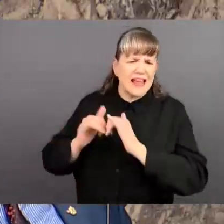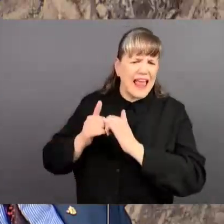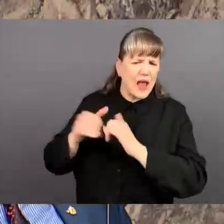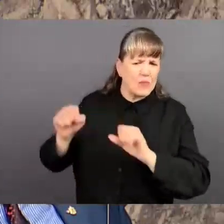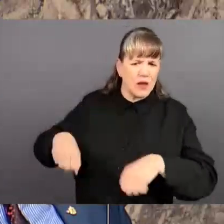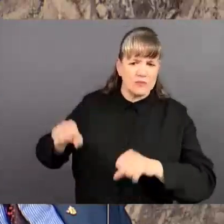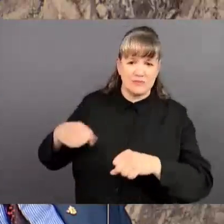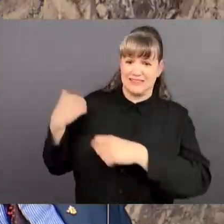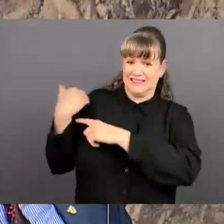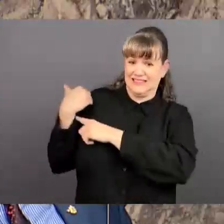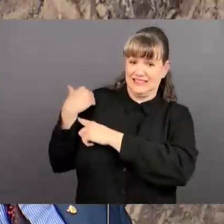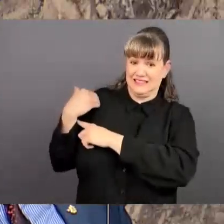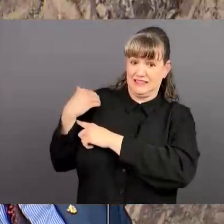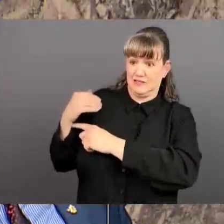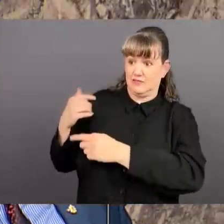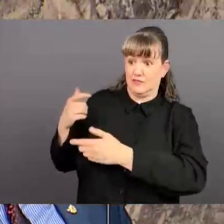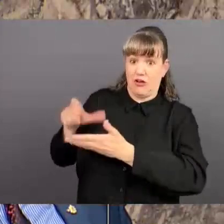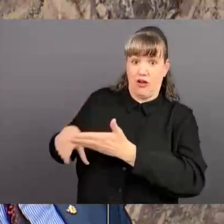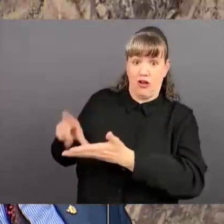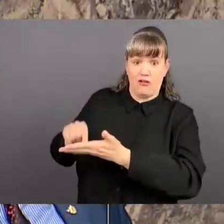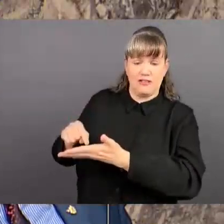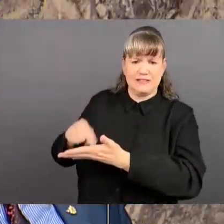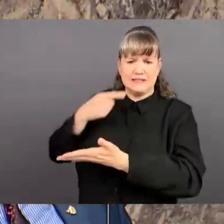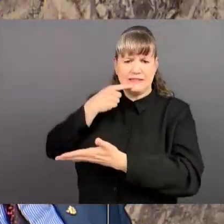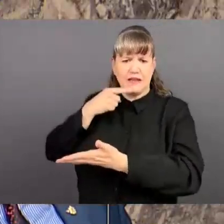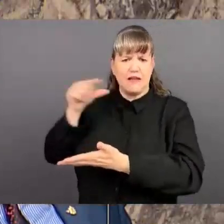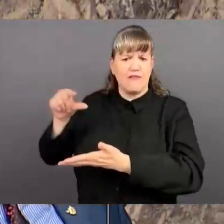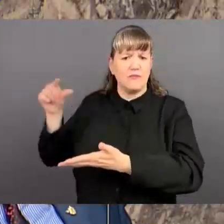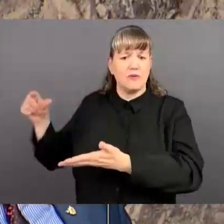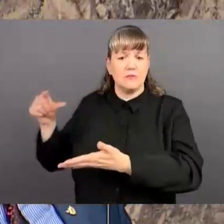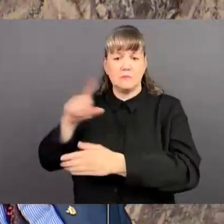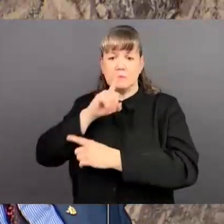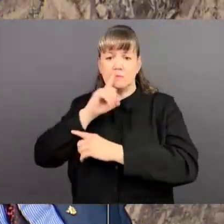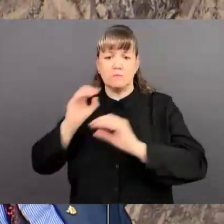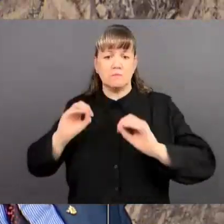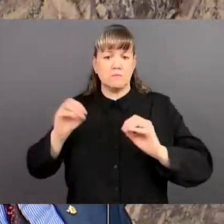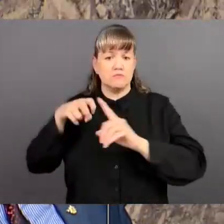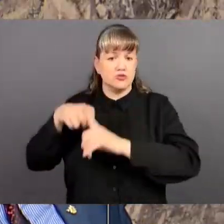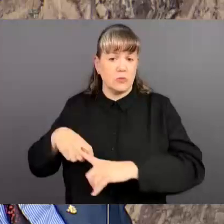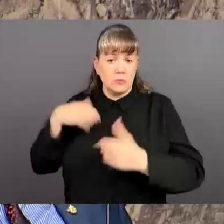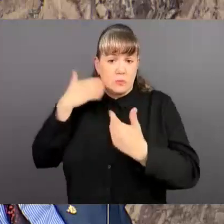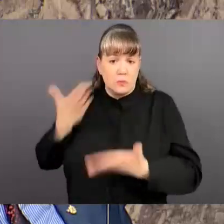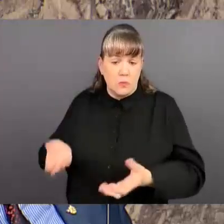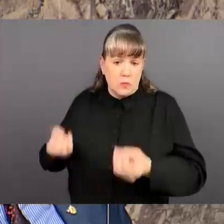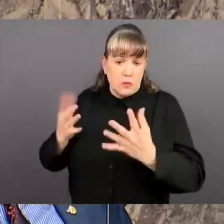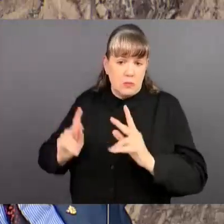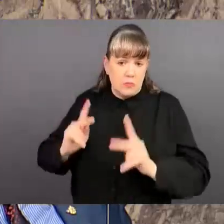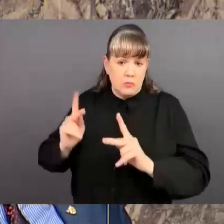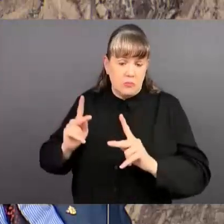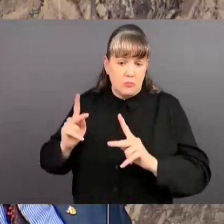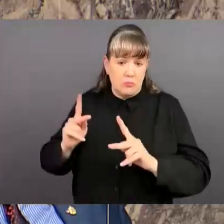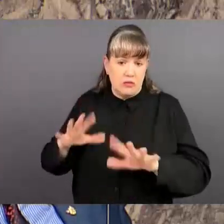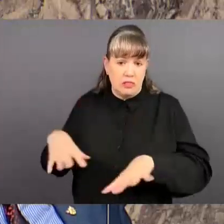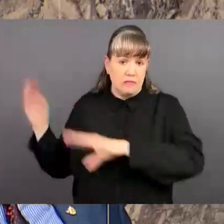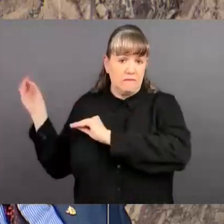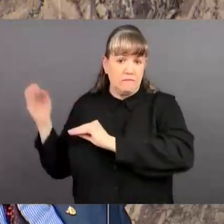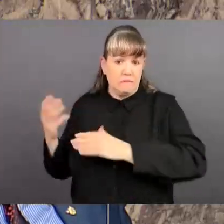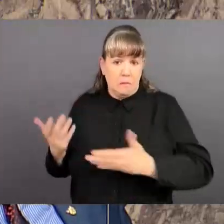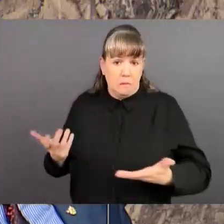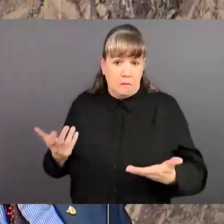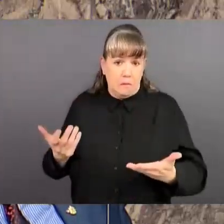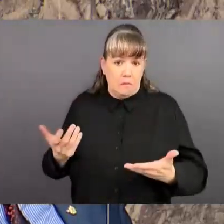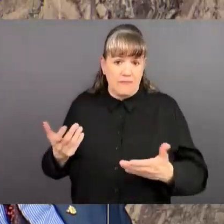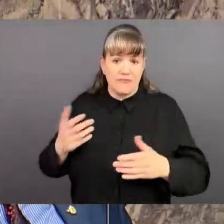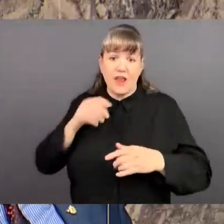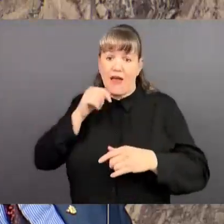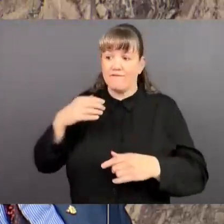that that is not being tracked. We don't know how many people are on extended leave right now from involuntary psychiatric care. So something's